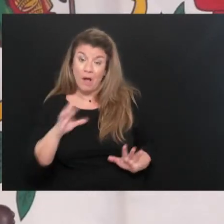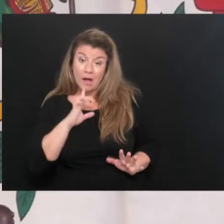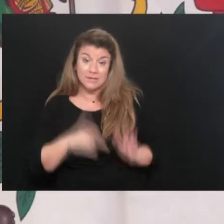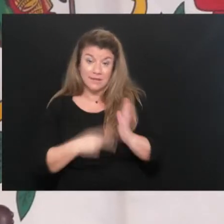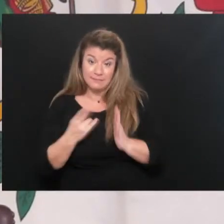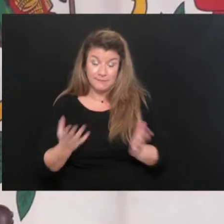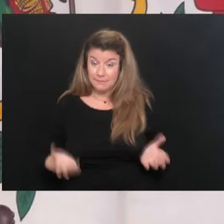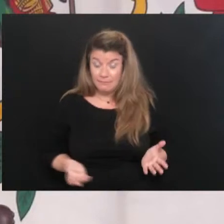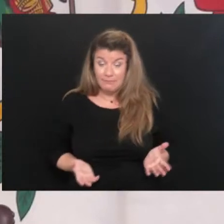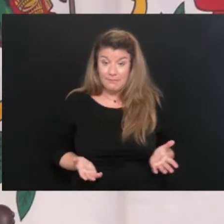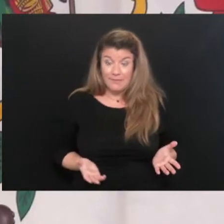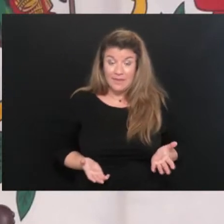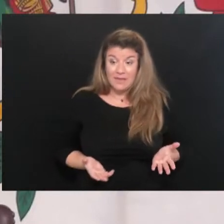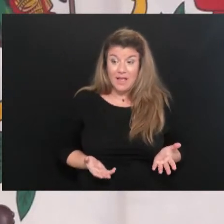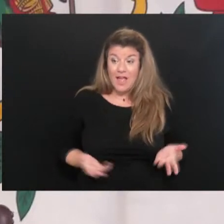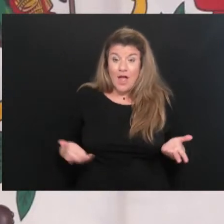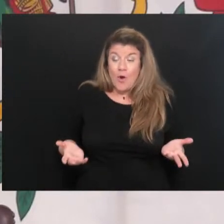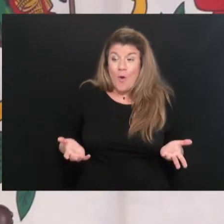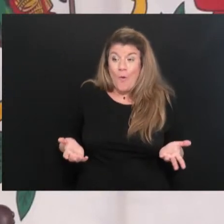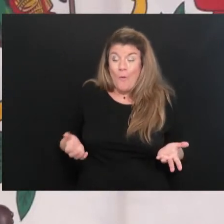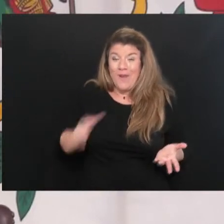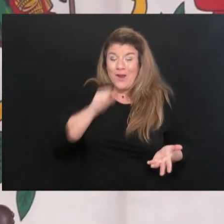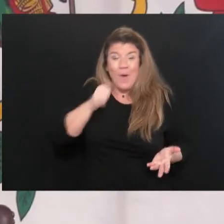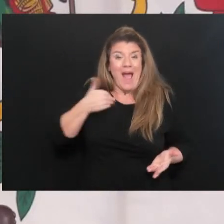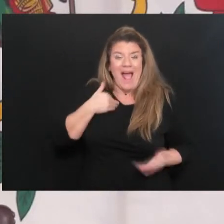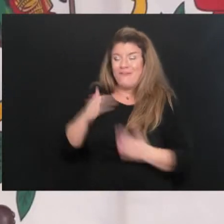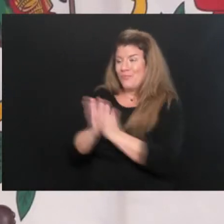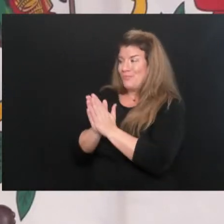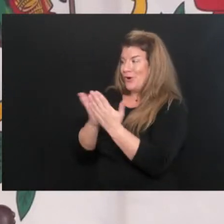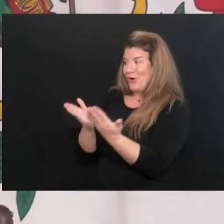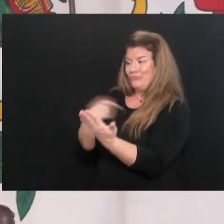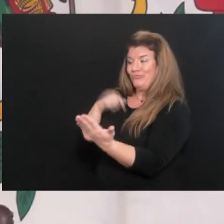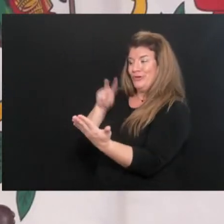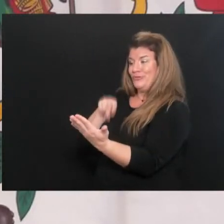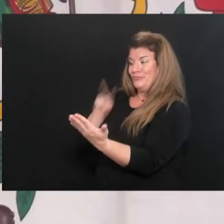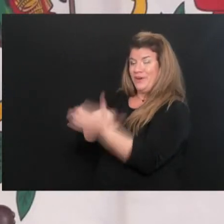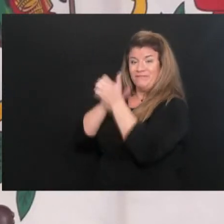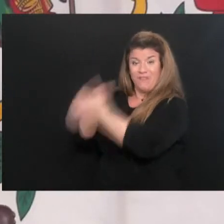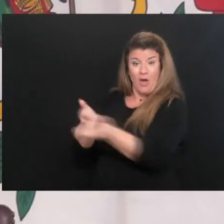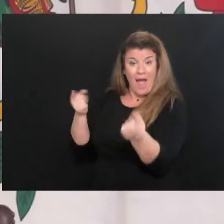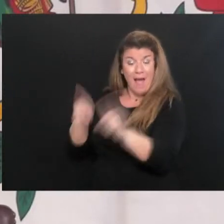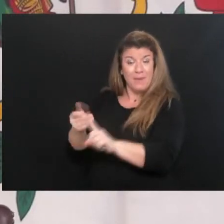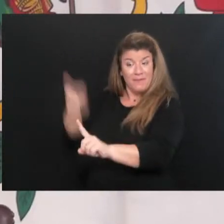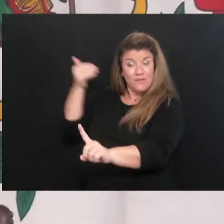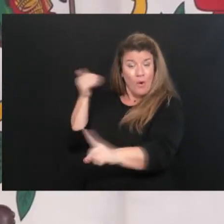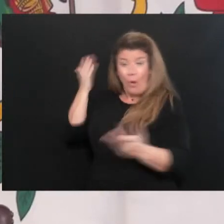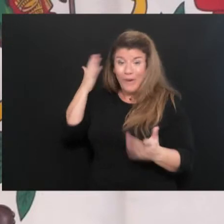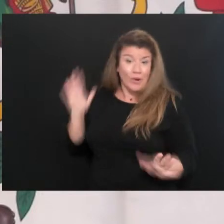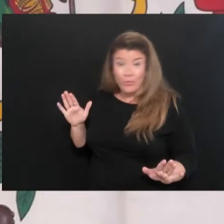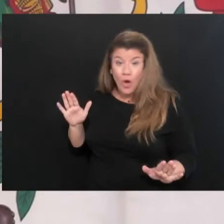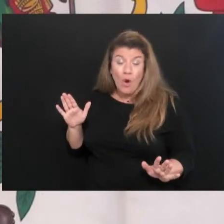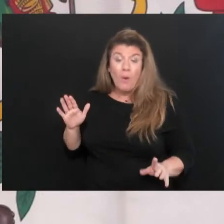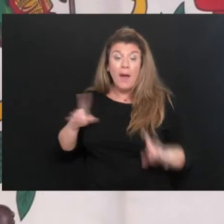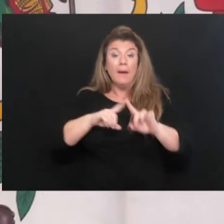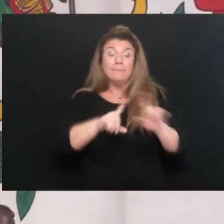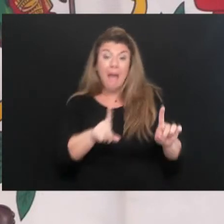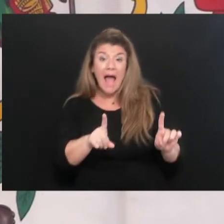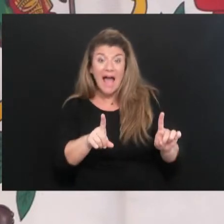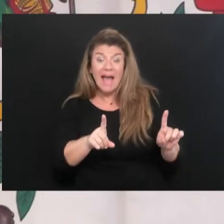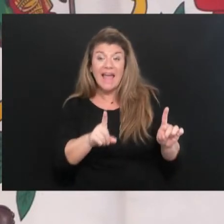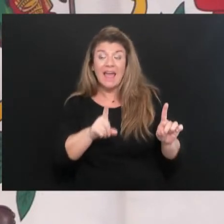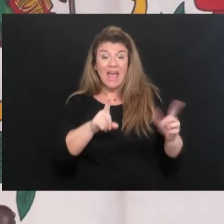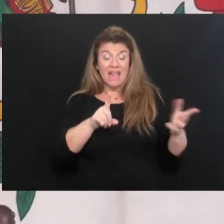truly. We surely don't have that playbook that I've talked to you a bunch of times about. But nevertheless, that's